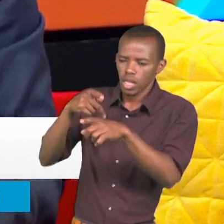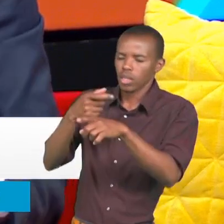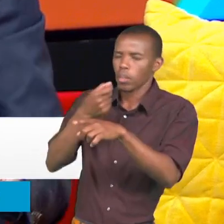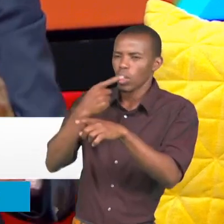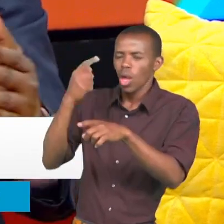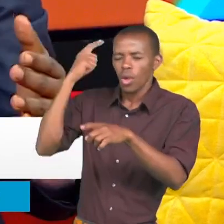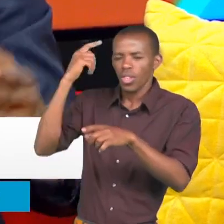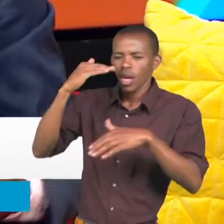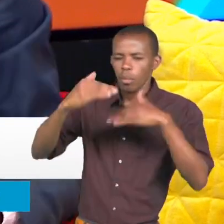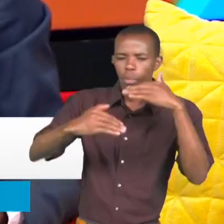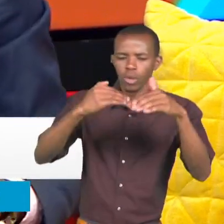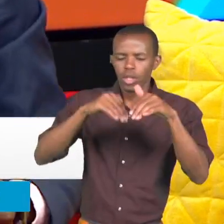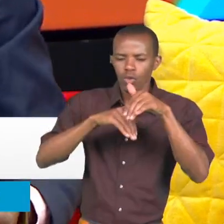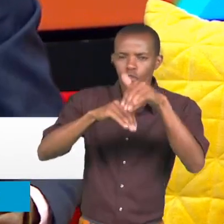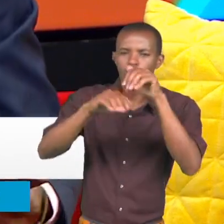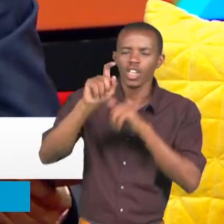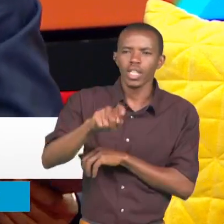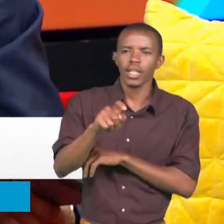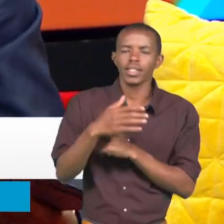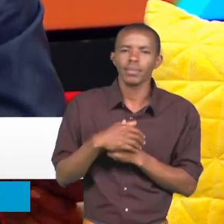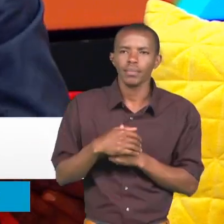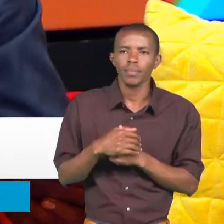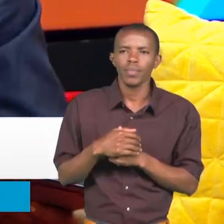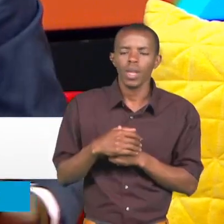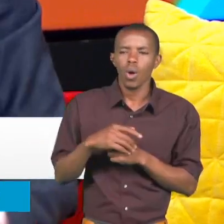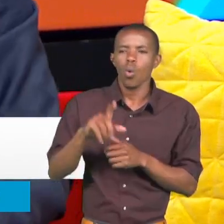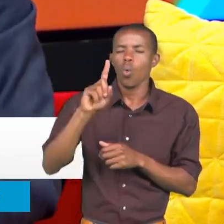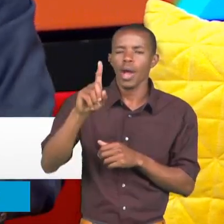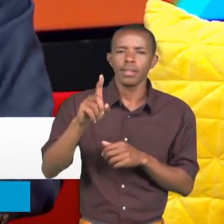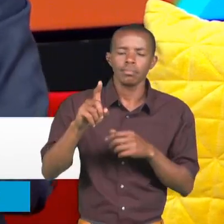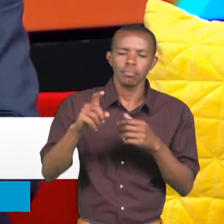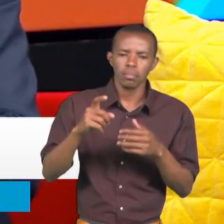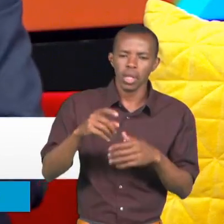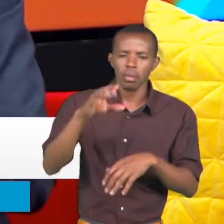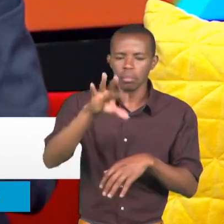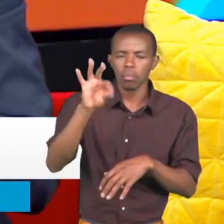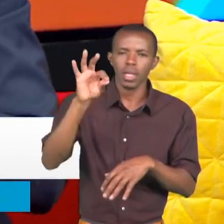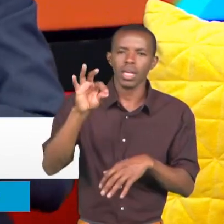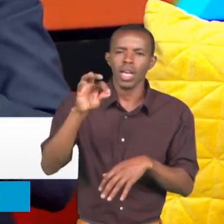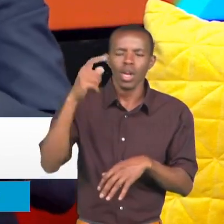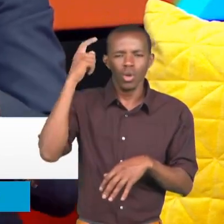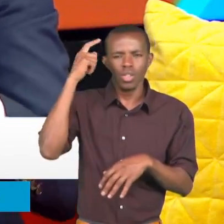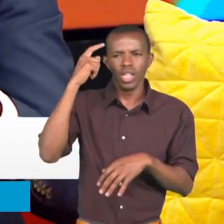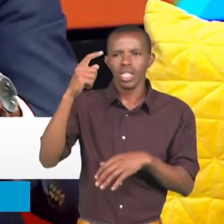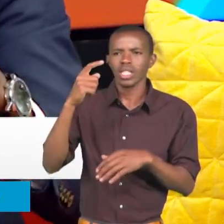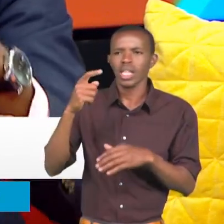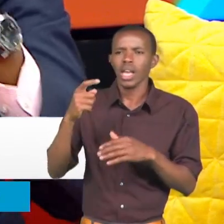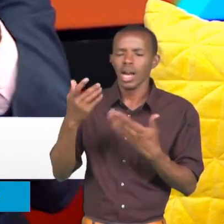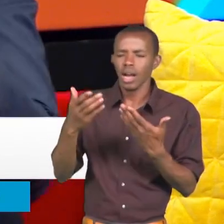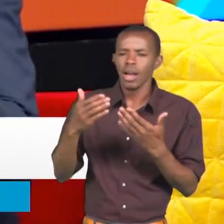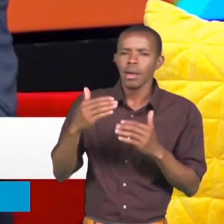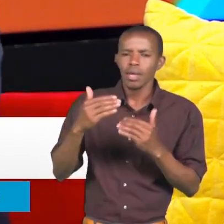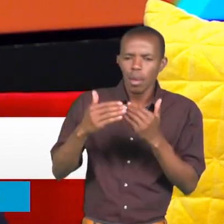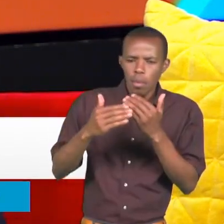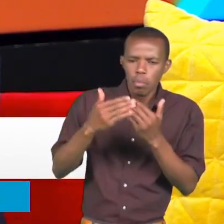there's a process they need to follow? Maybe just, PrEP, okay. Dos moja, sawa, chukua. Do you think you guys actually have to take this patient through some process or maybe